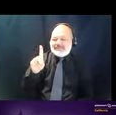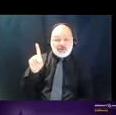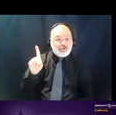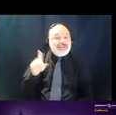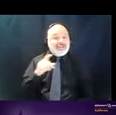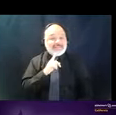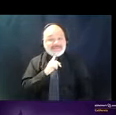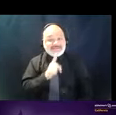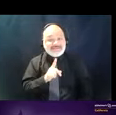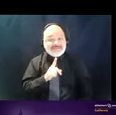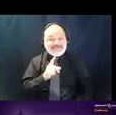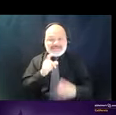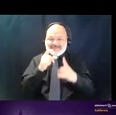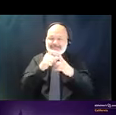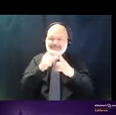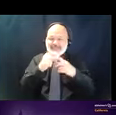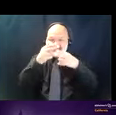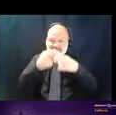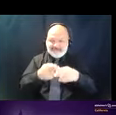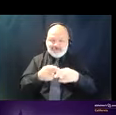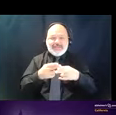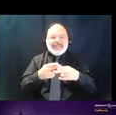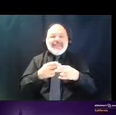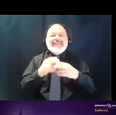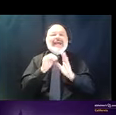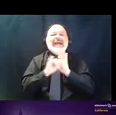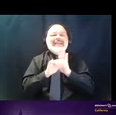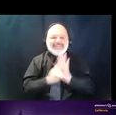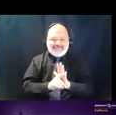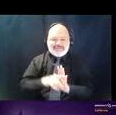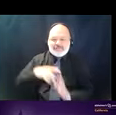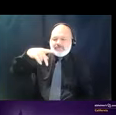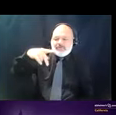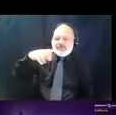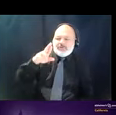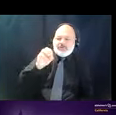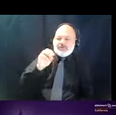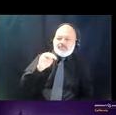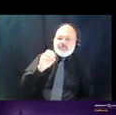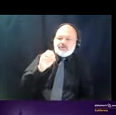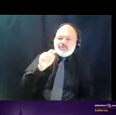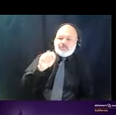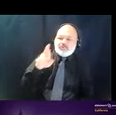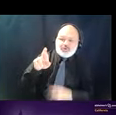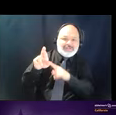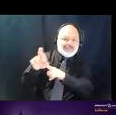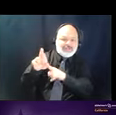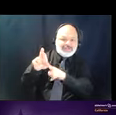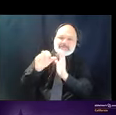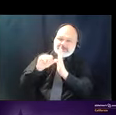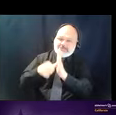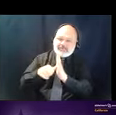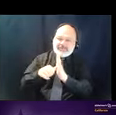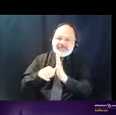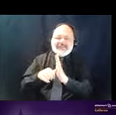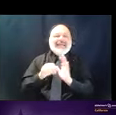the term that identifies and connects people in the community, promotor de la salud. And it's based on